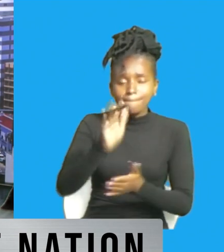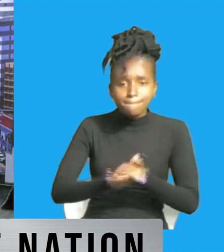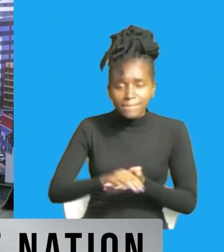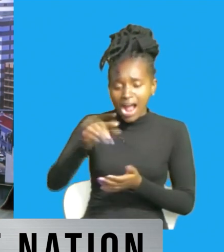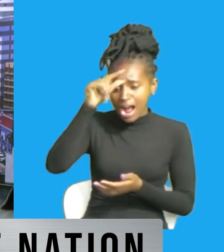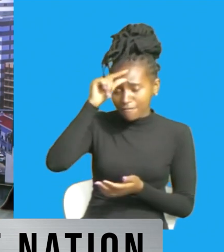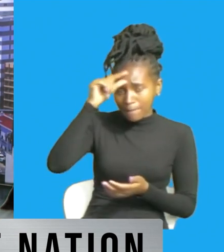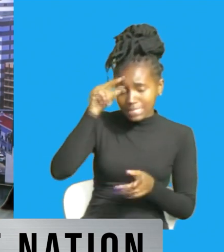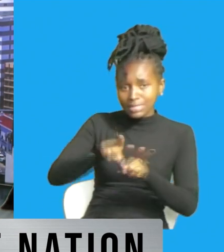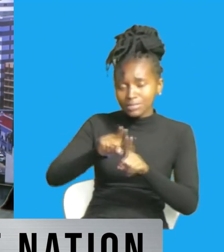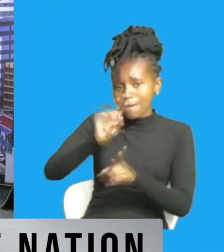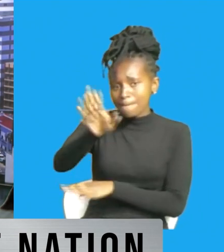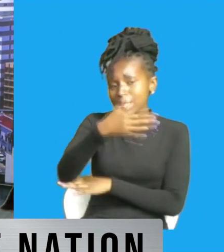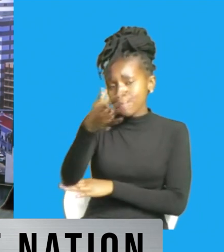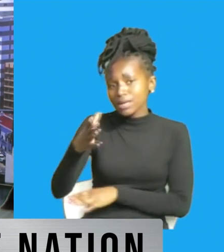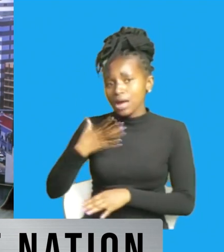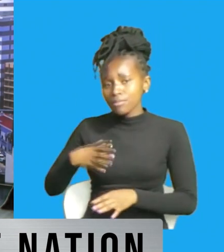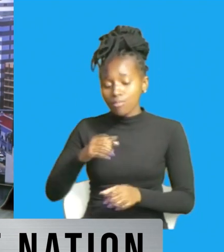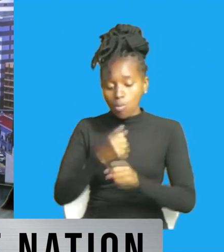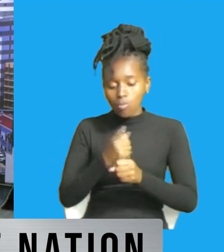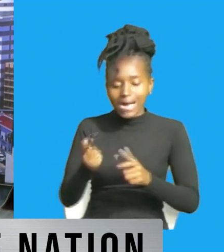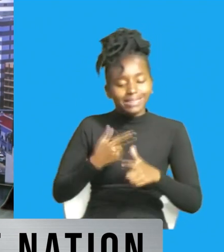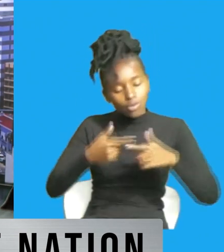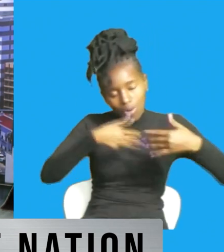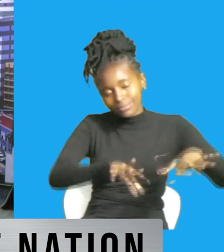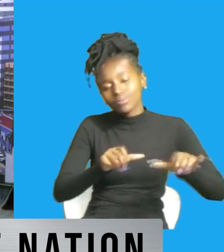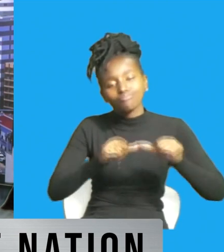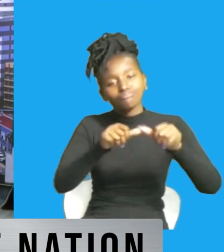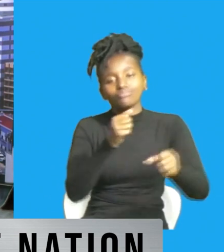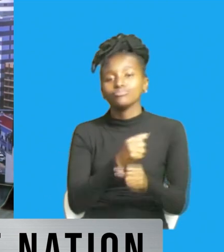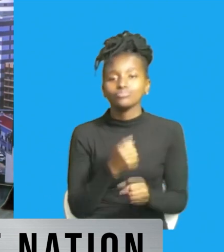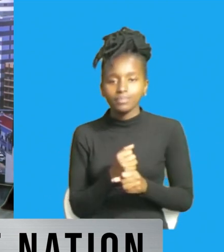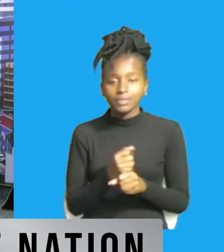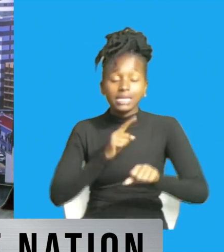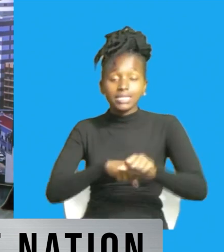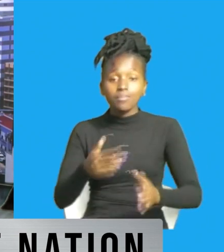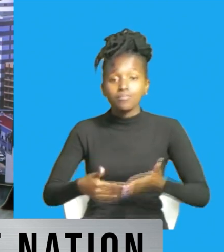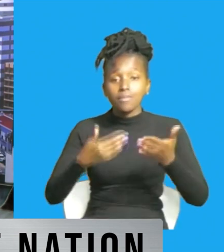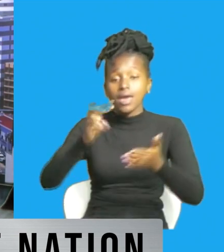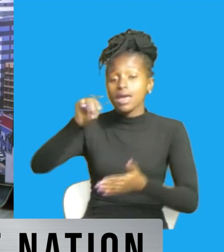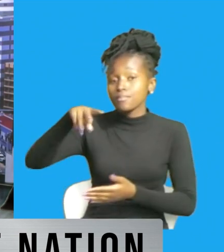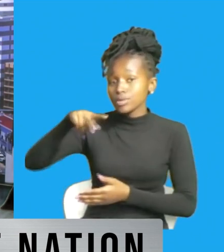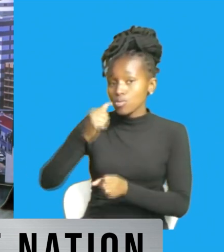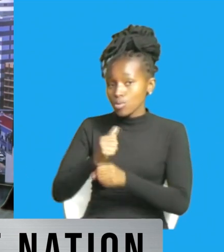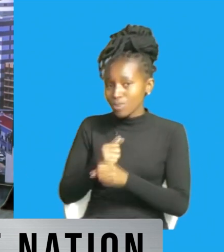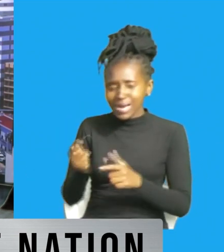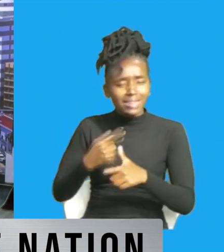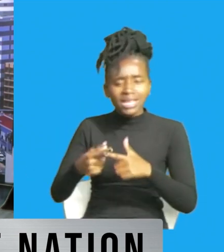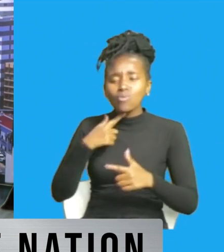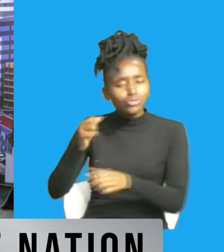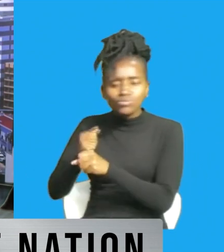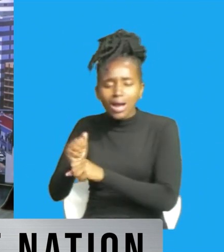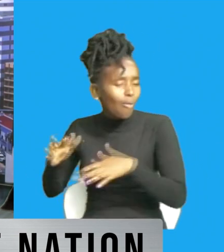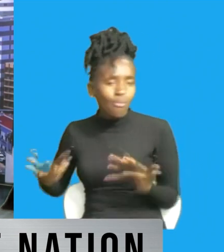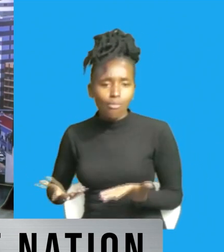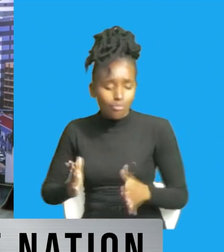Kenya Kwanza team who said, when you give MPs a job, why do you want to do it again? JONA have told you